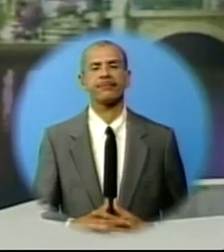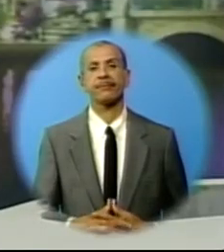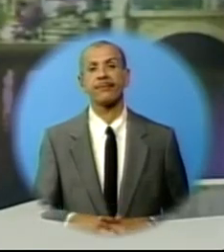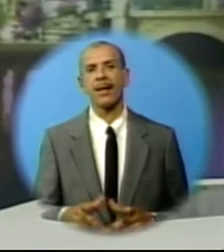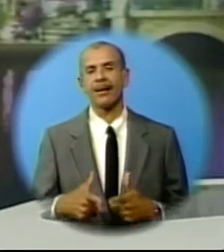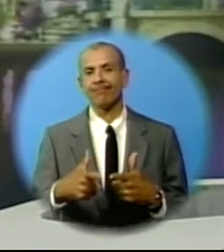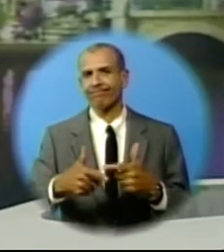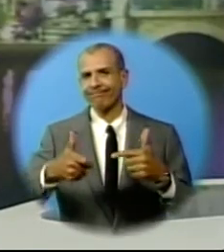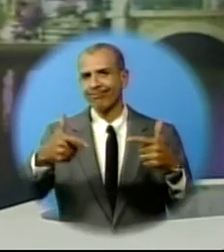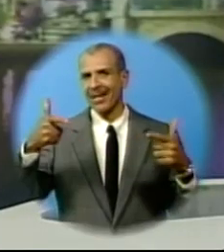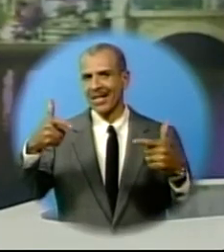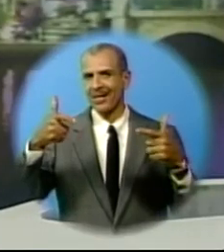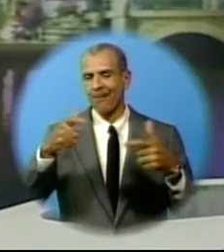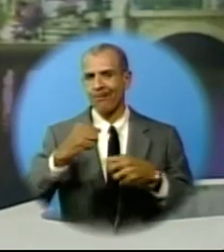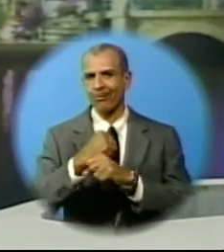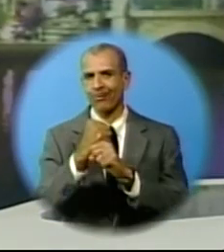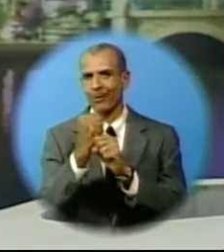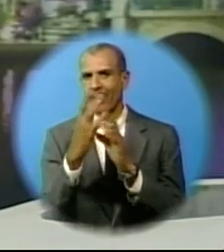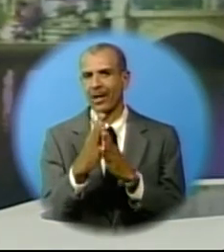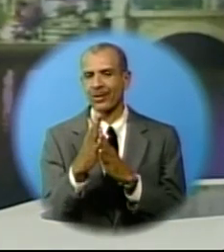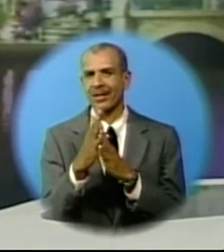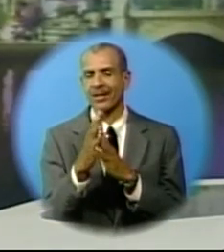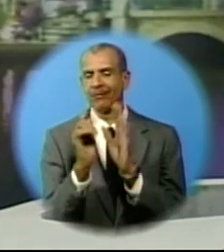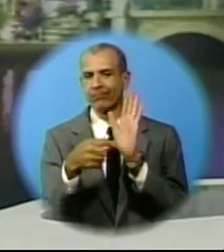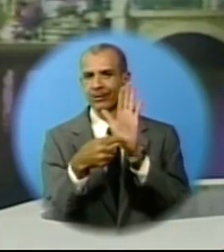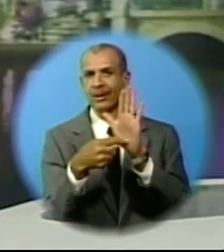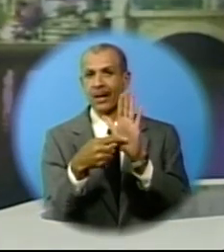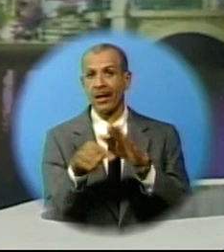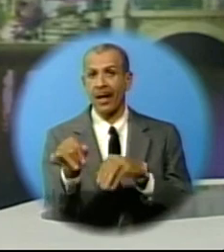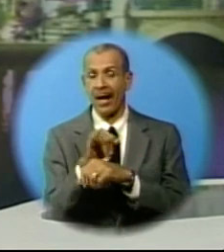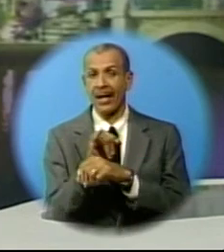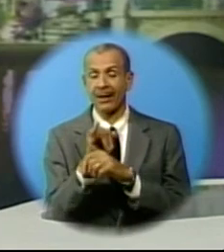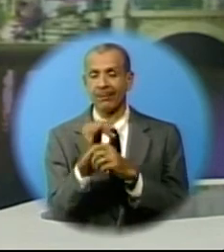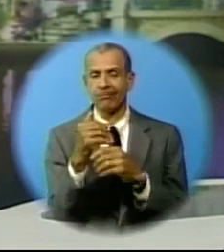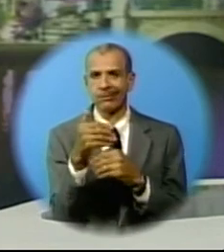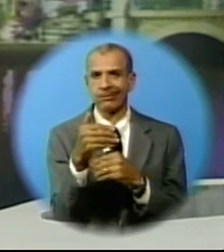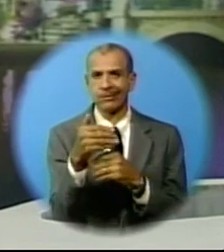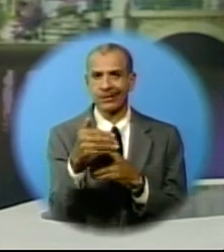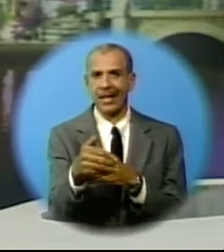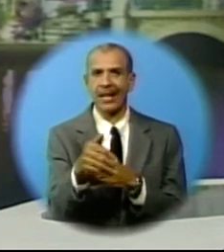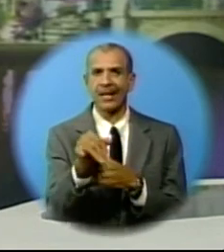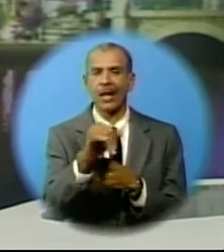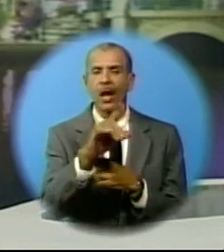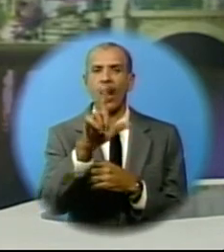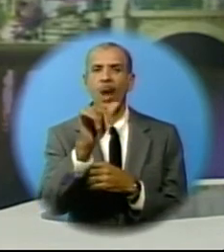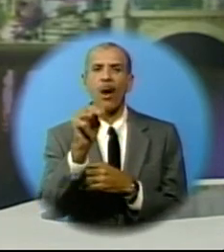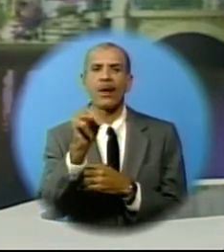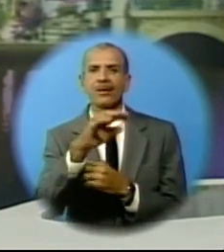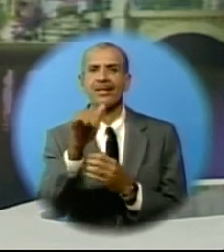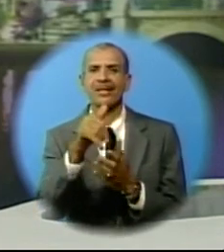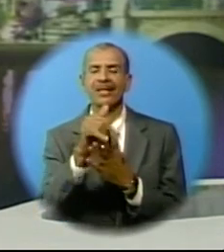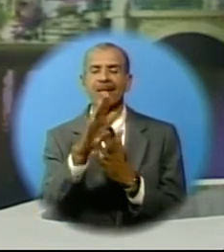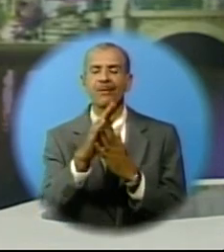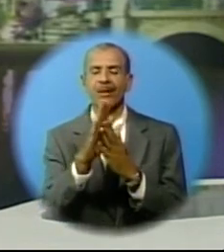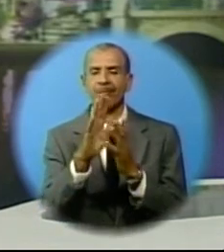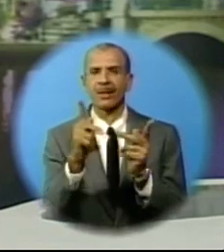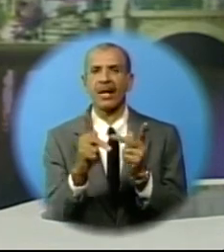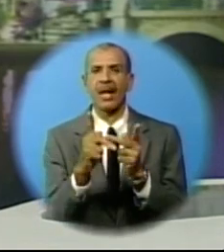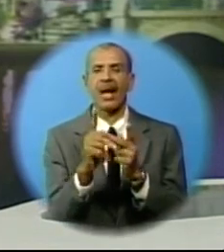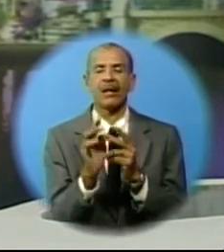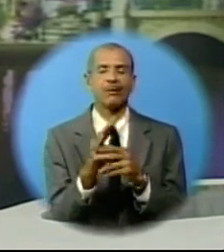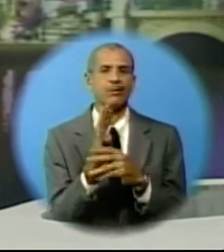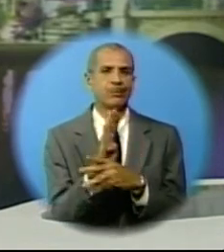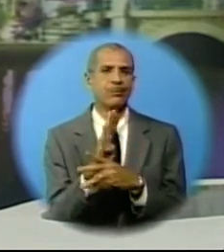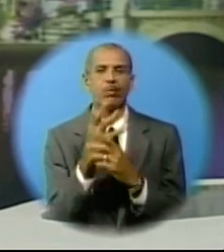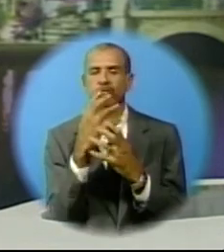Well, the biggest manufacturers exhibition on the island is underway at the Lloyd Erskine Sandiford Centre, and there has been a lot of buzz about